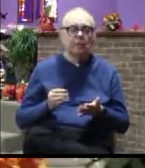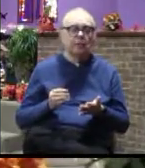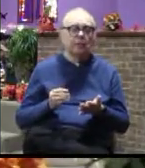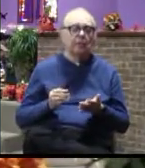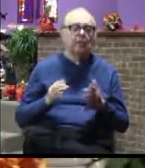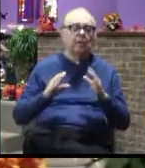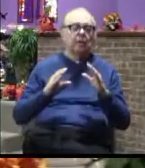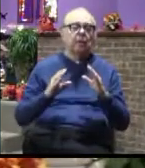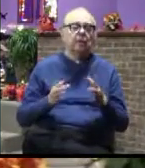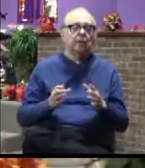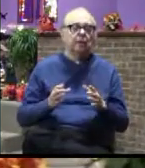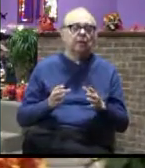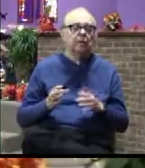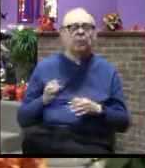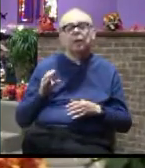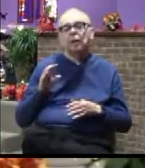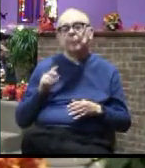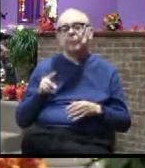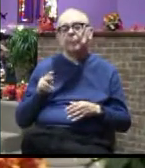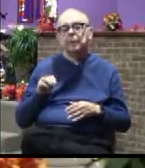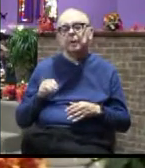these herds of penguins were dying